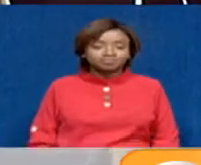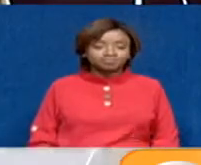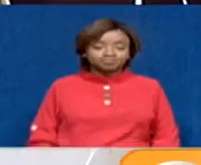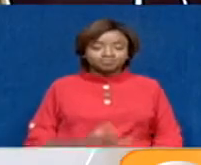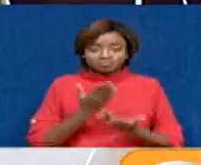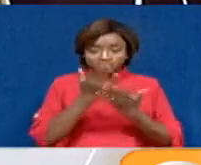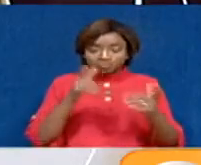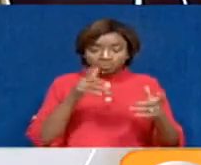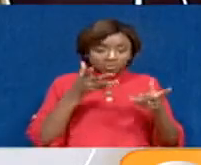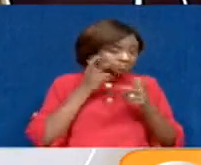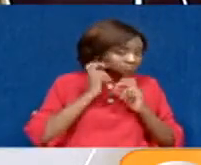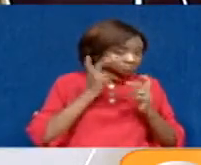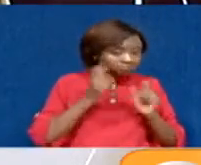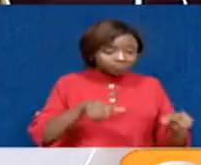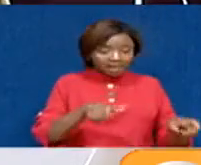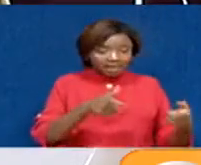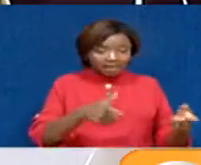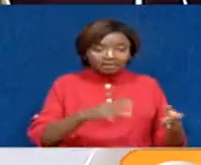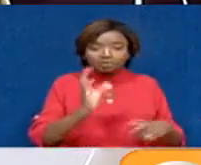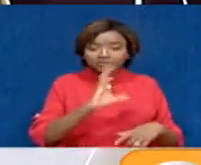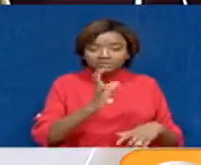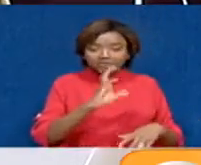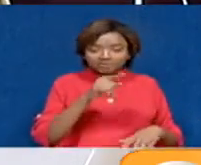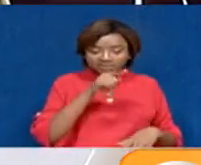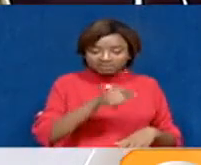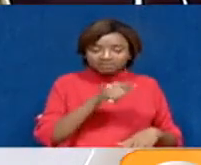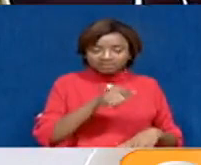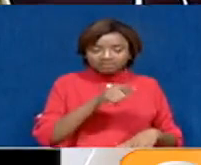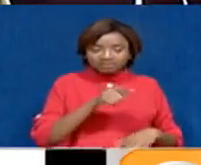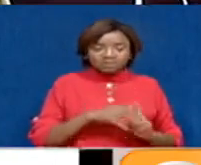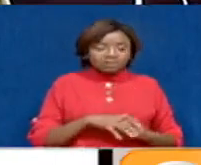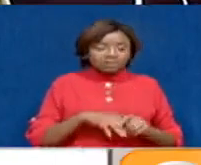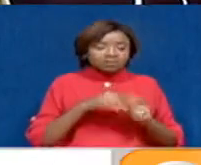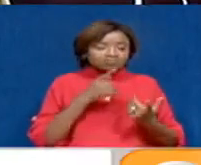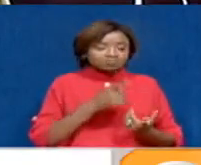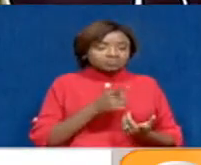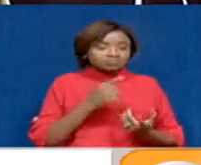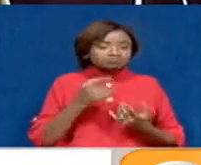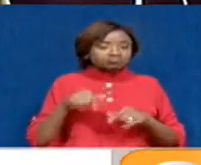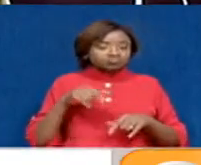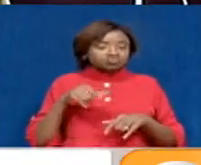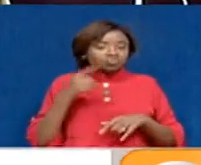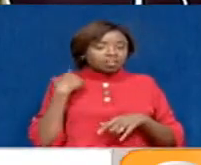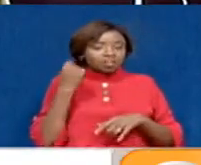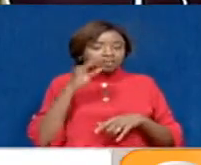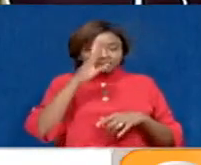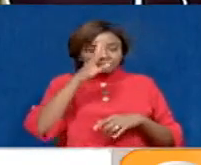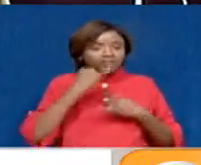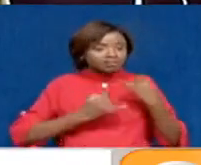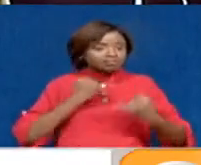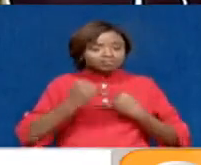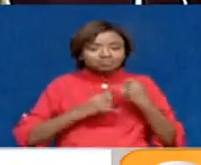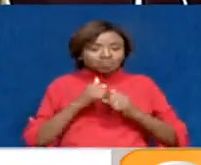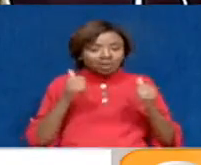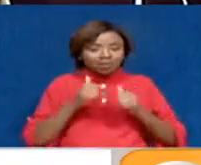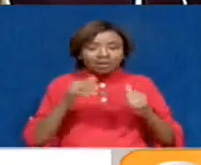For fans of Radio Citizen, one of the stations under the Royal Media Services stable, were on Sunday treated to a night of entertainment courtesy of the Kenya